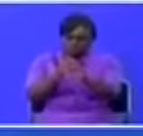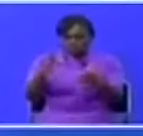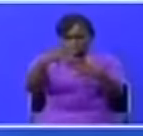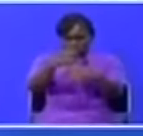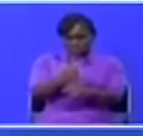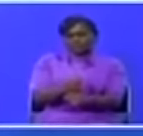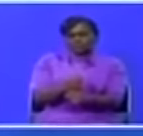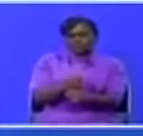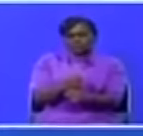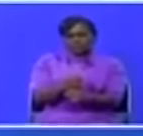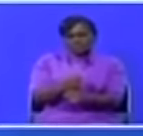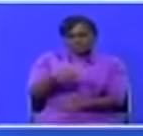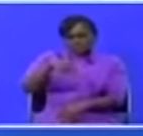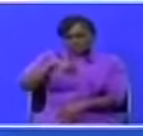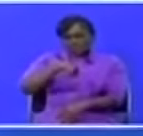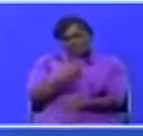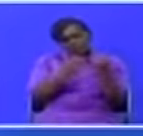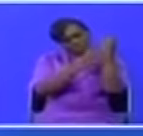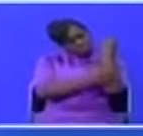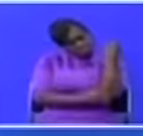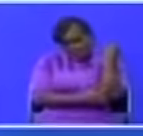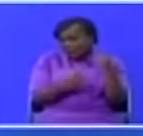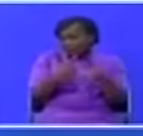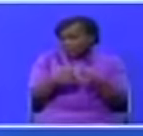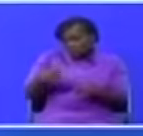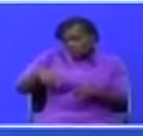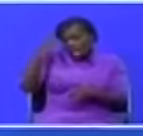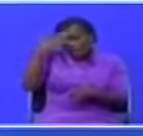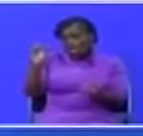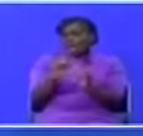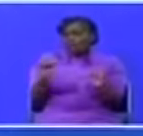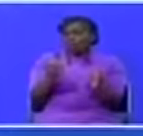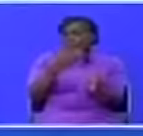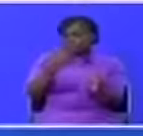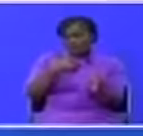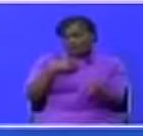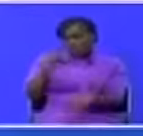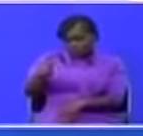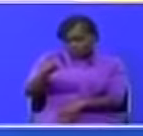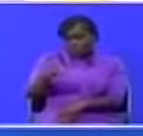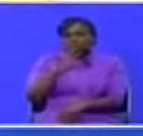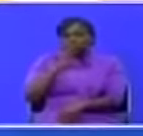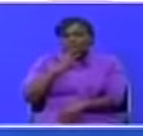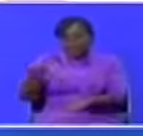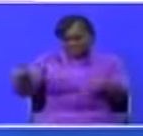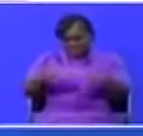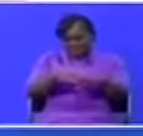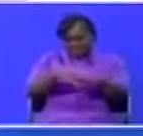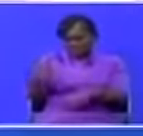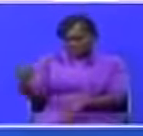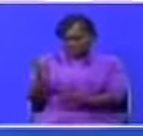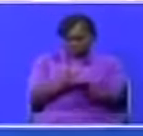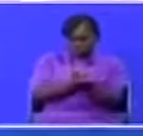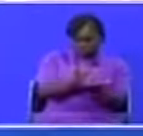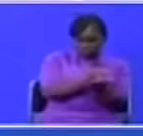FAO. Kumbe si tumekuwa umaskini, kumbe tuko na kitu ya kuweza kutusaidia mbeleni. Every member was allocated